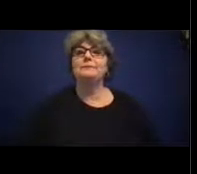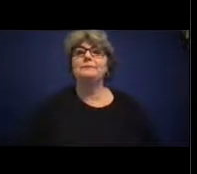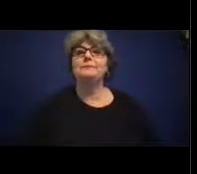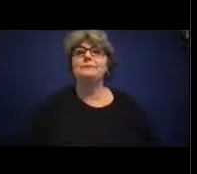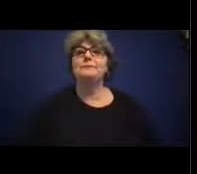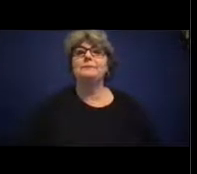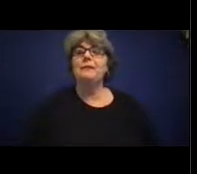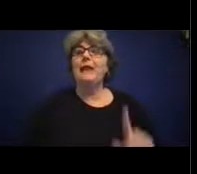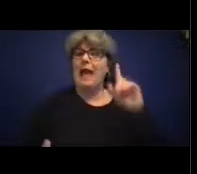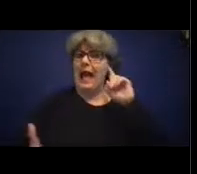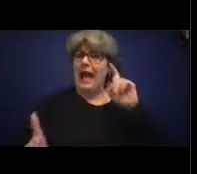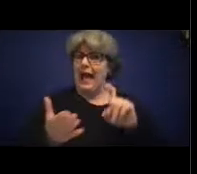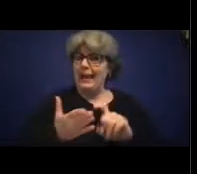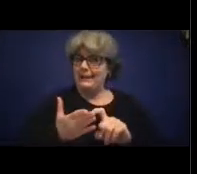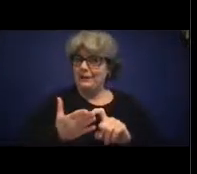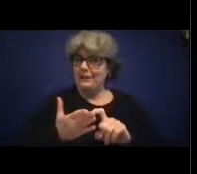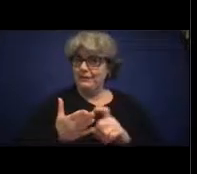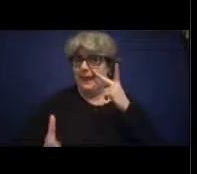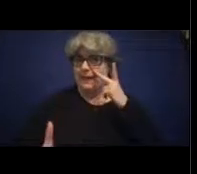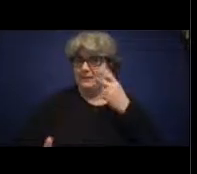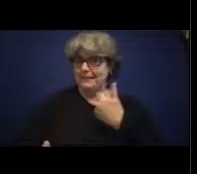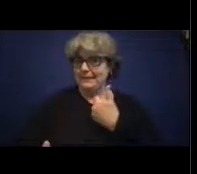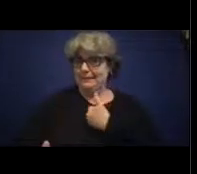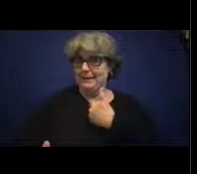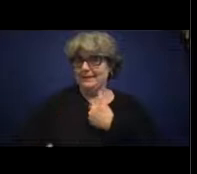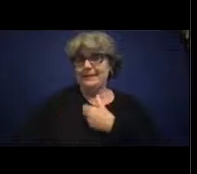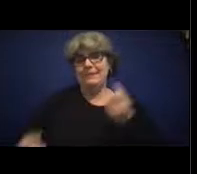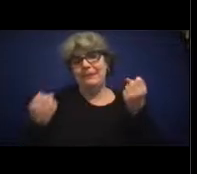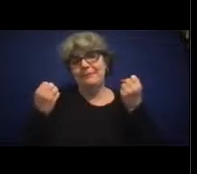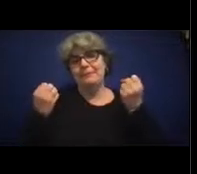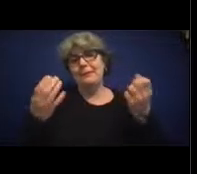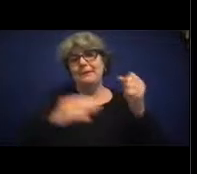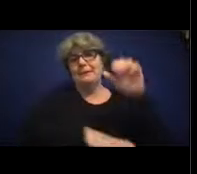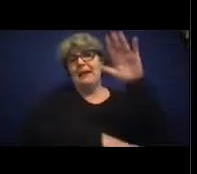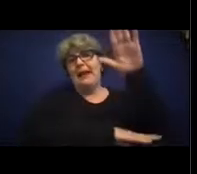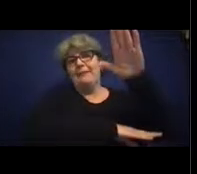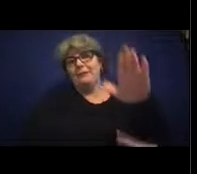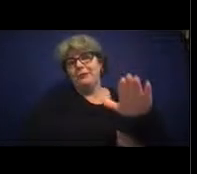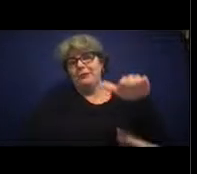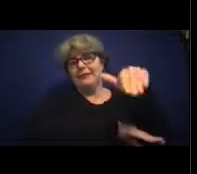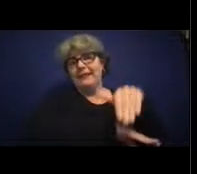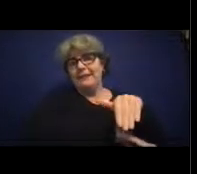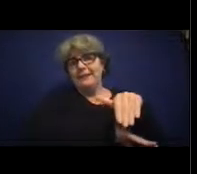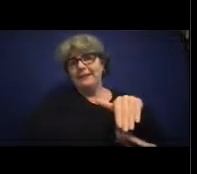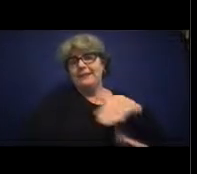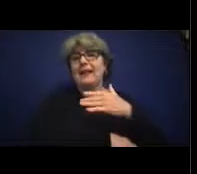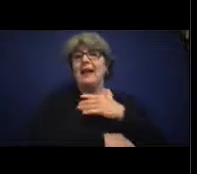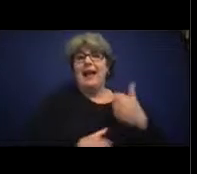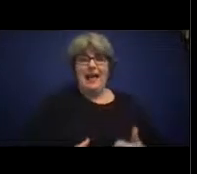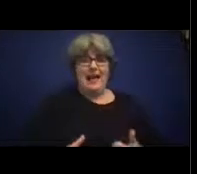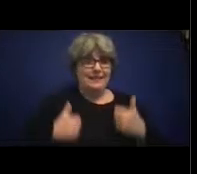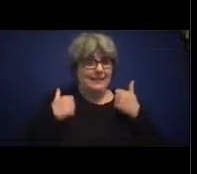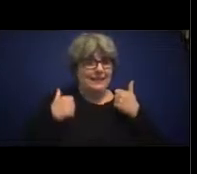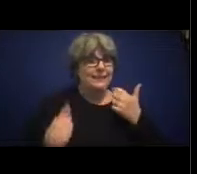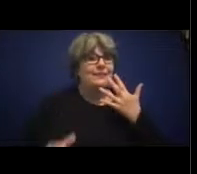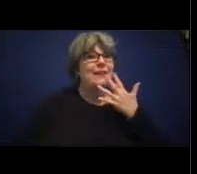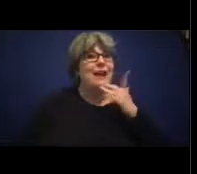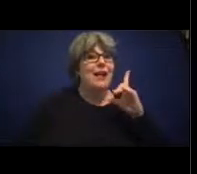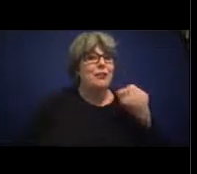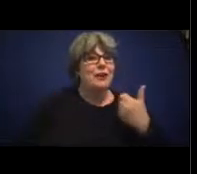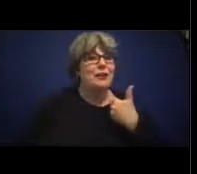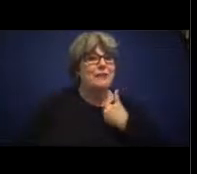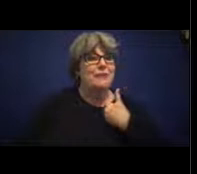is something that I have seen many afternoons and evenings because I also live in Colorado, and it